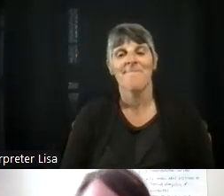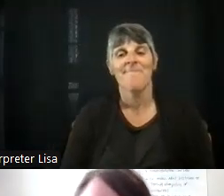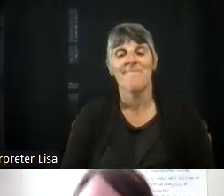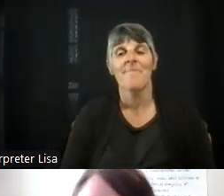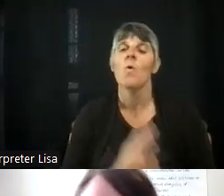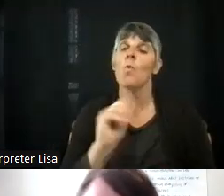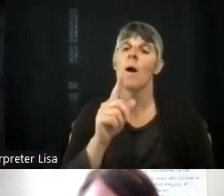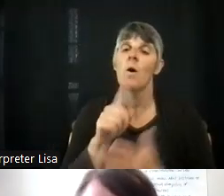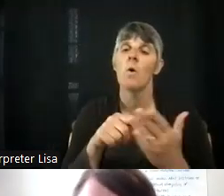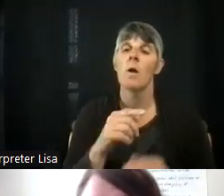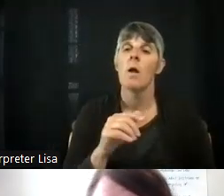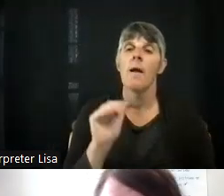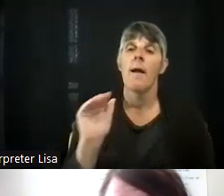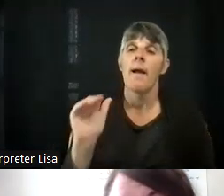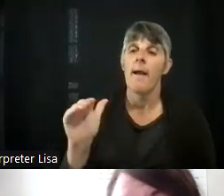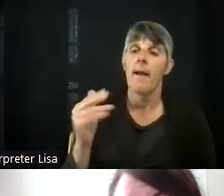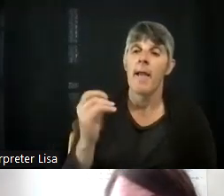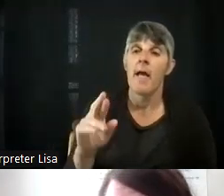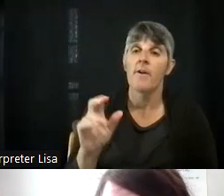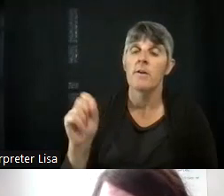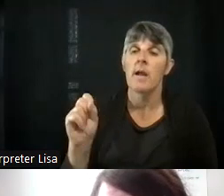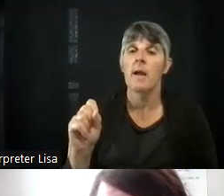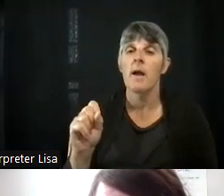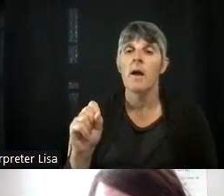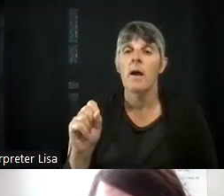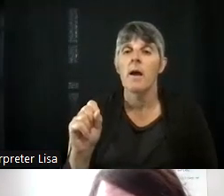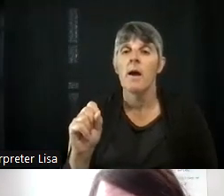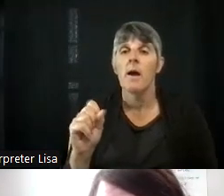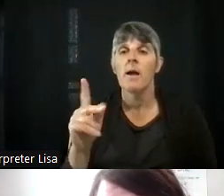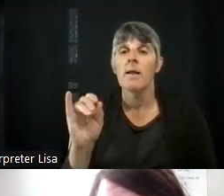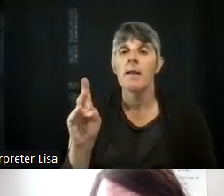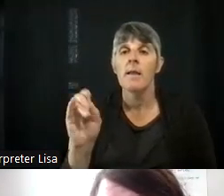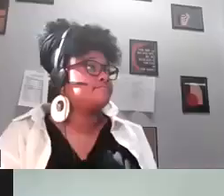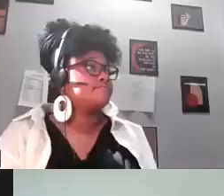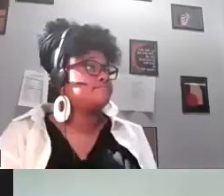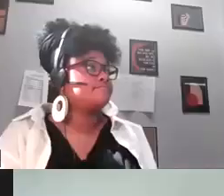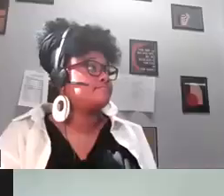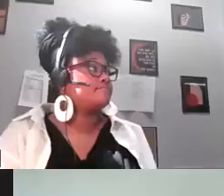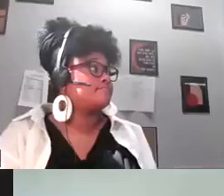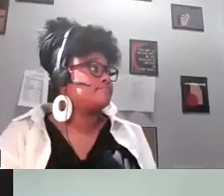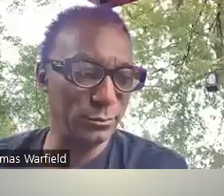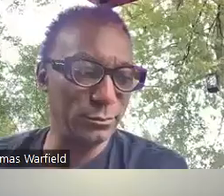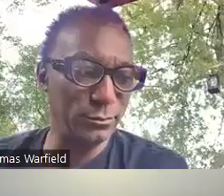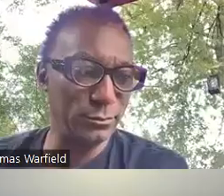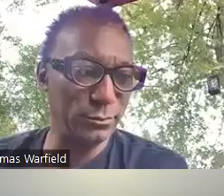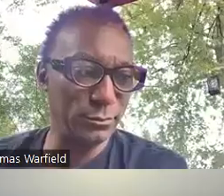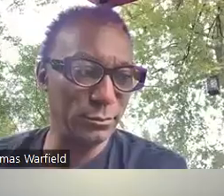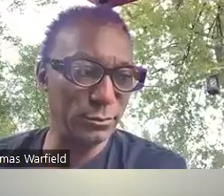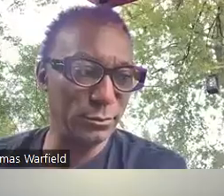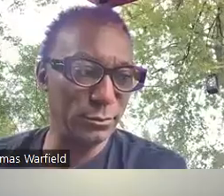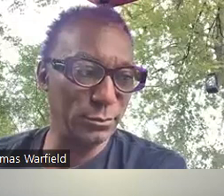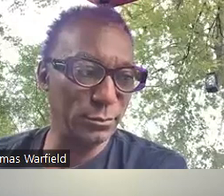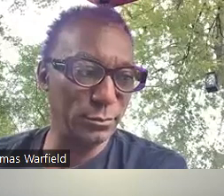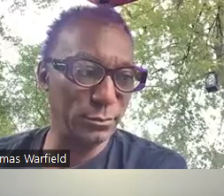Well, what do you Hey, think? Heather, Oh, yeah. I was just gonna say that maybe another way of doing it is if you do, let's say, like